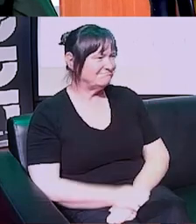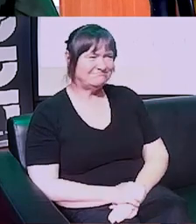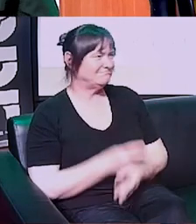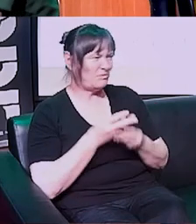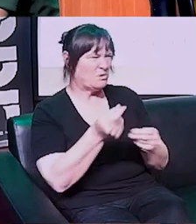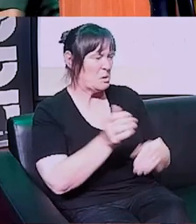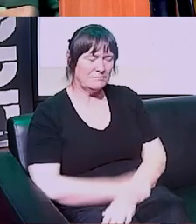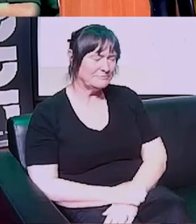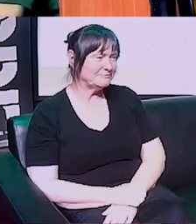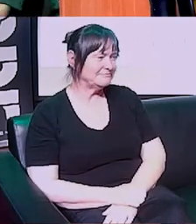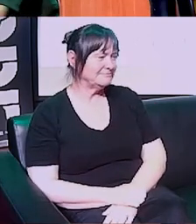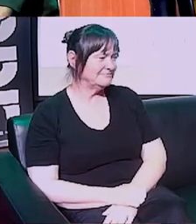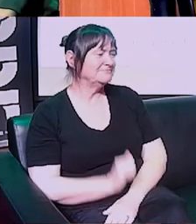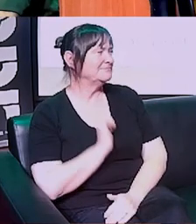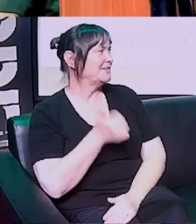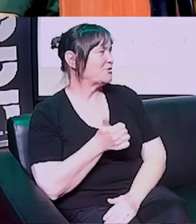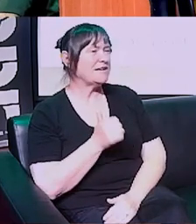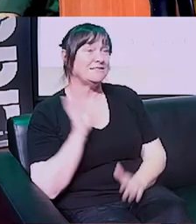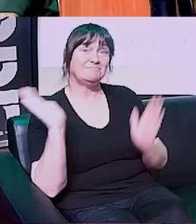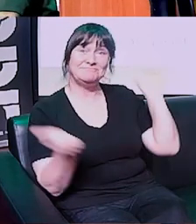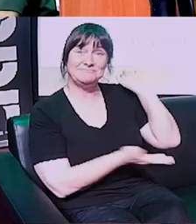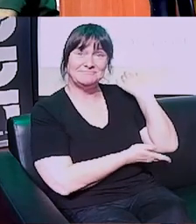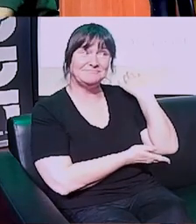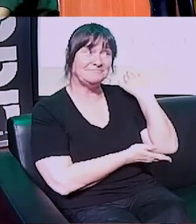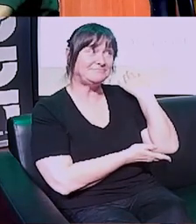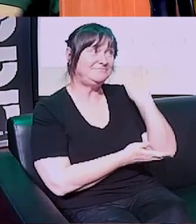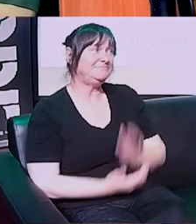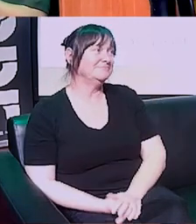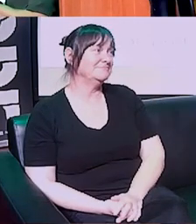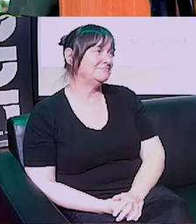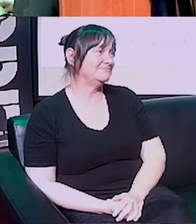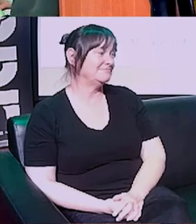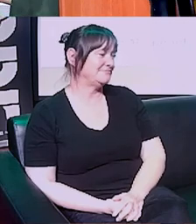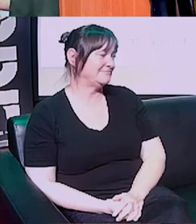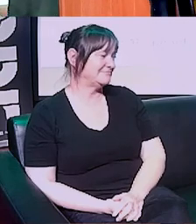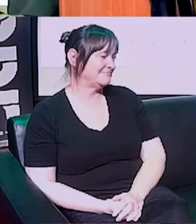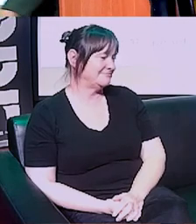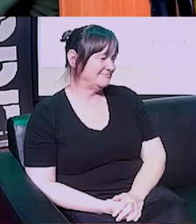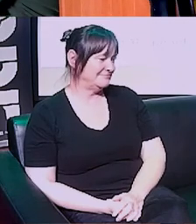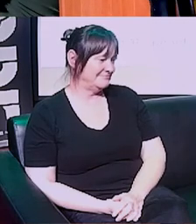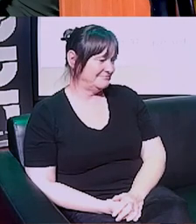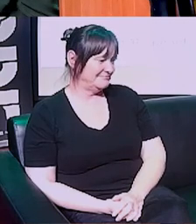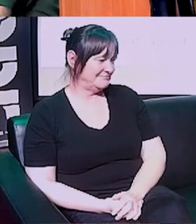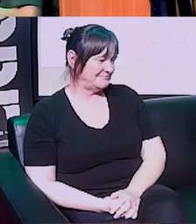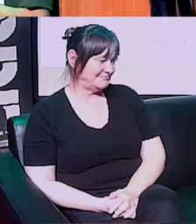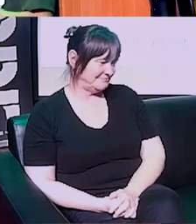fluent. There we go. Ladies and gentlemen, Teanau Tuiono. Kia ora, tēnā koutou.